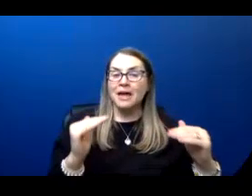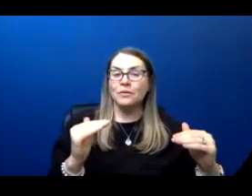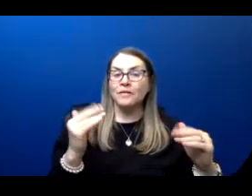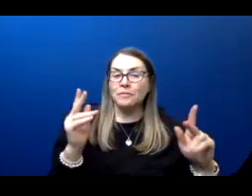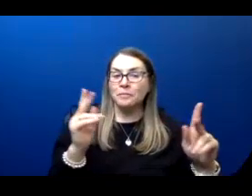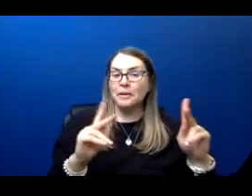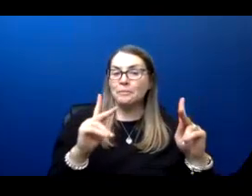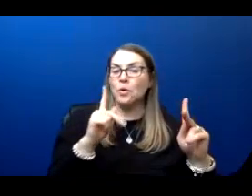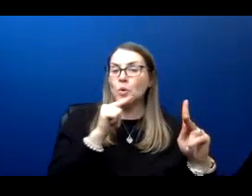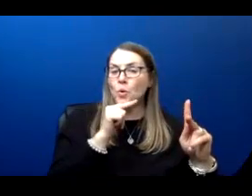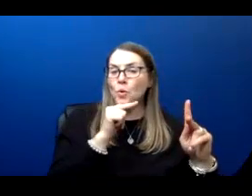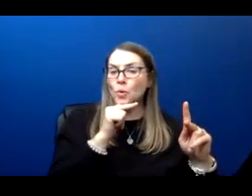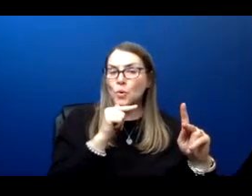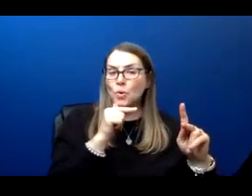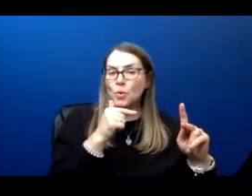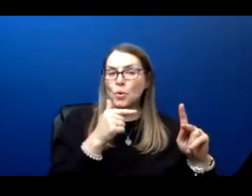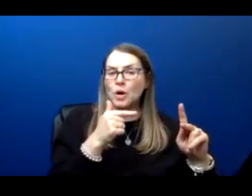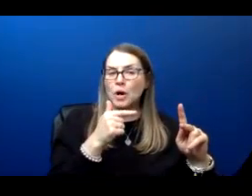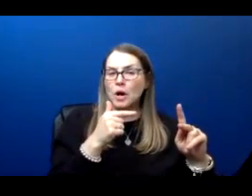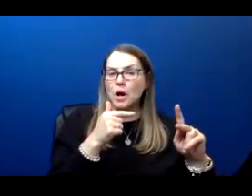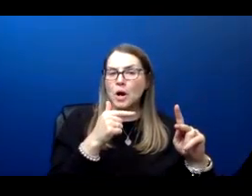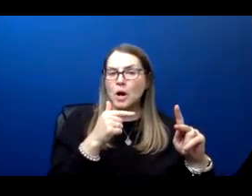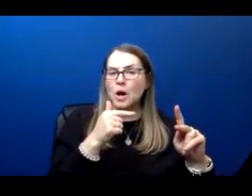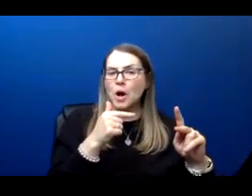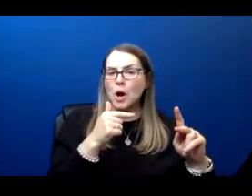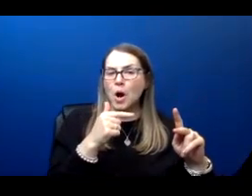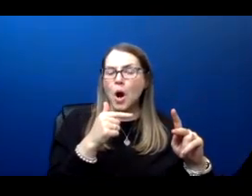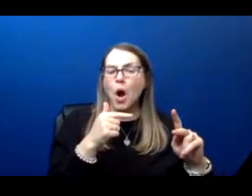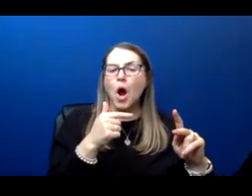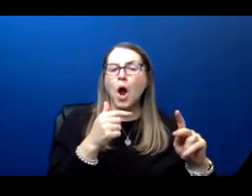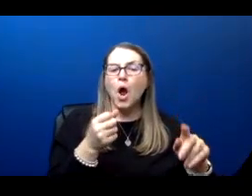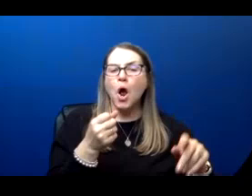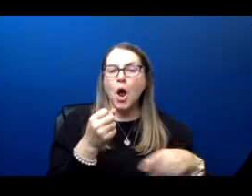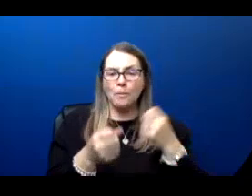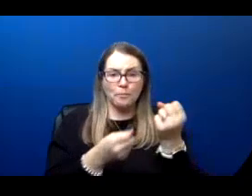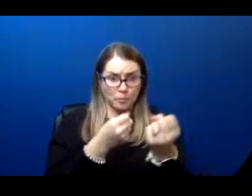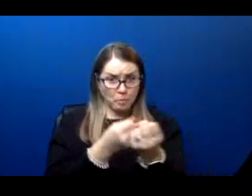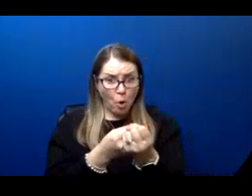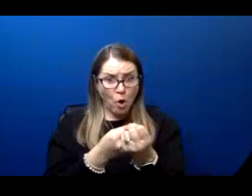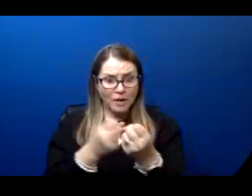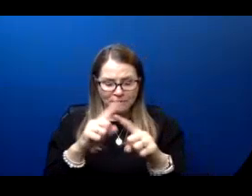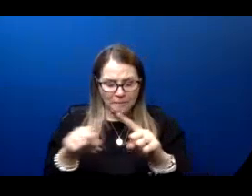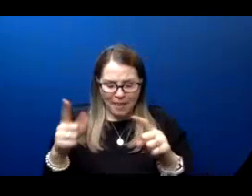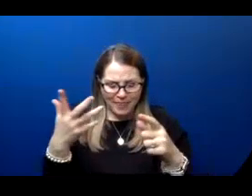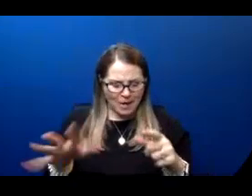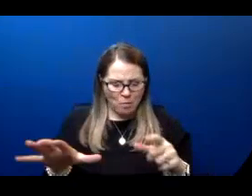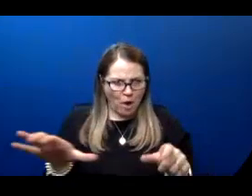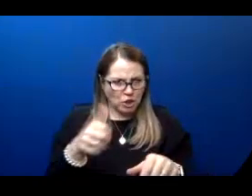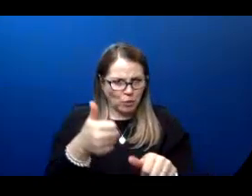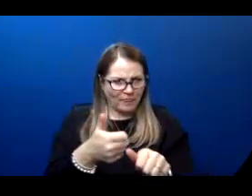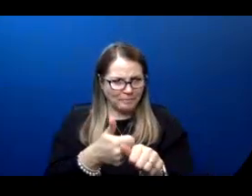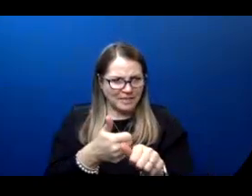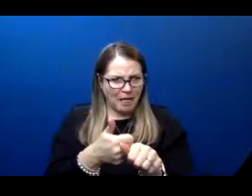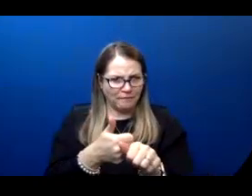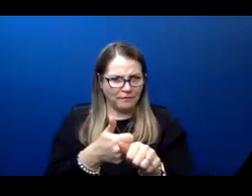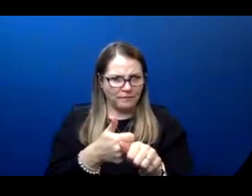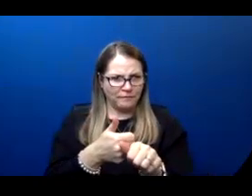people who were supportive about vaccinations, but they were personally hesitant. So meaning that